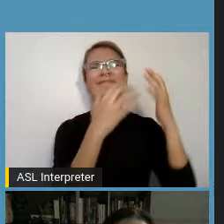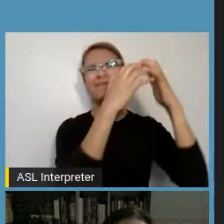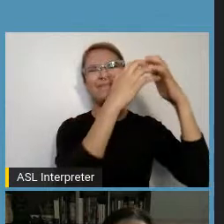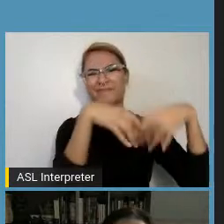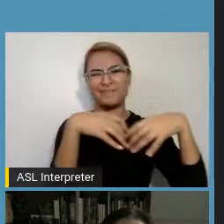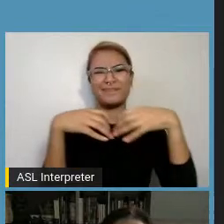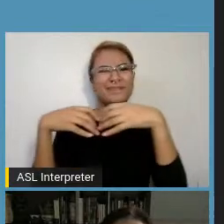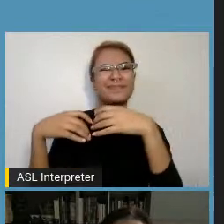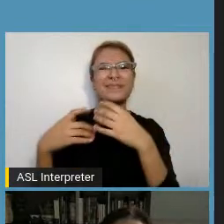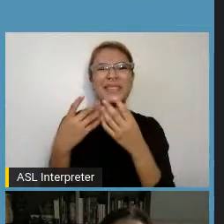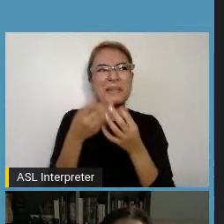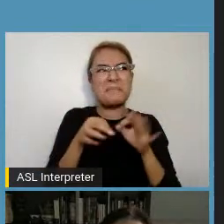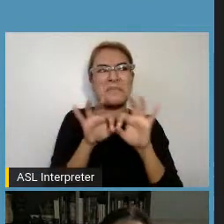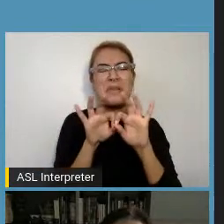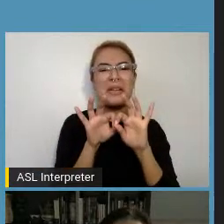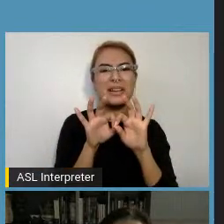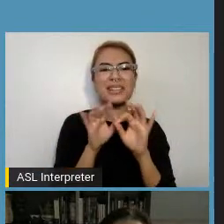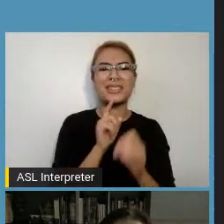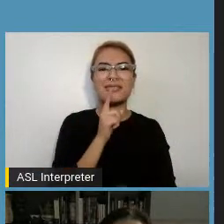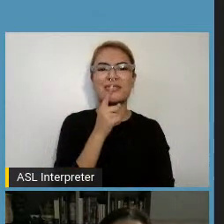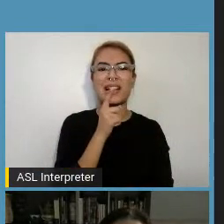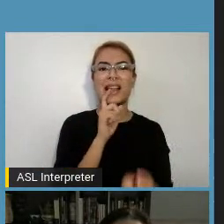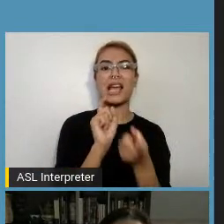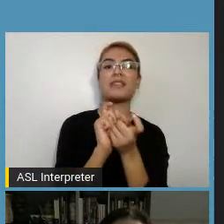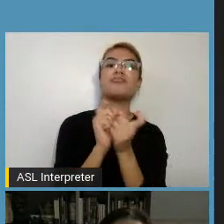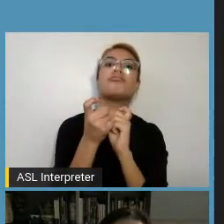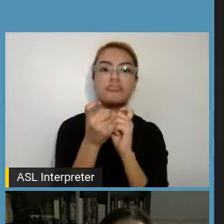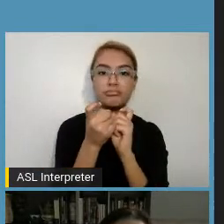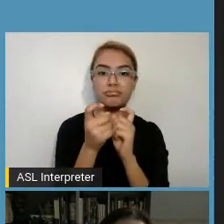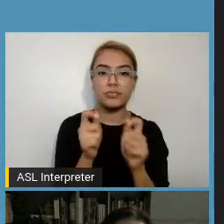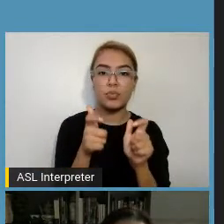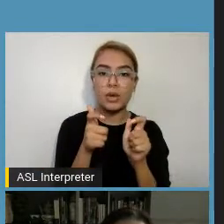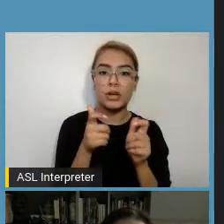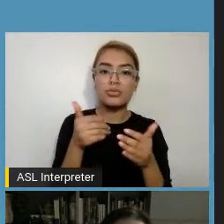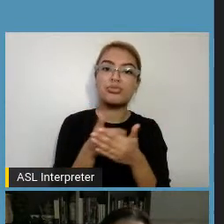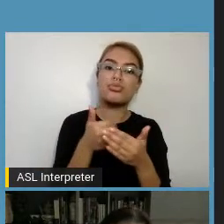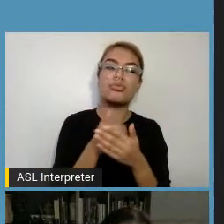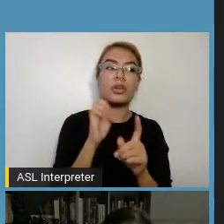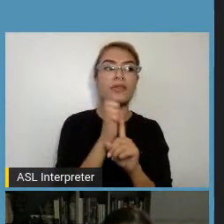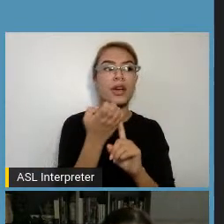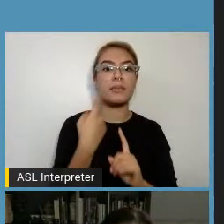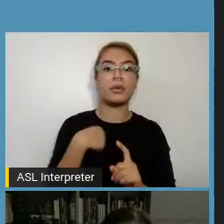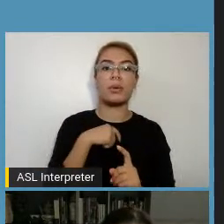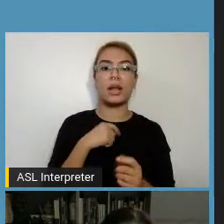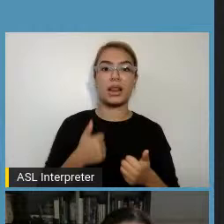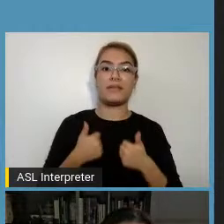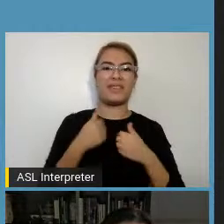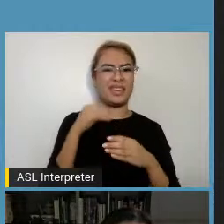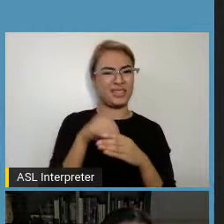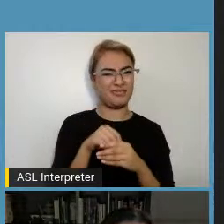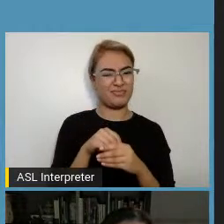It's just so important to really adapt quickly to the new environment that we're in.